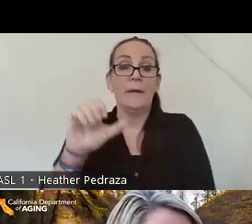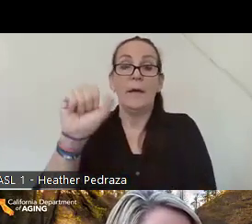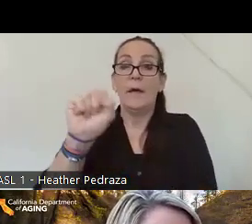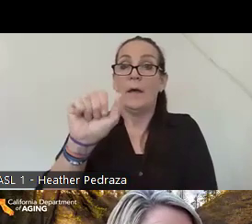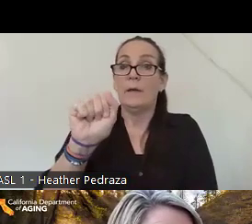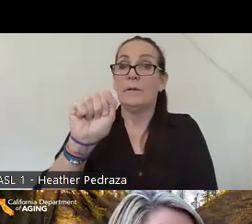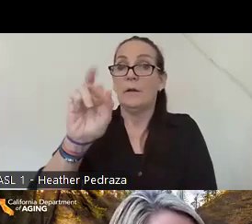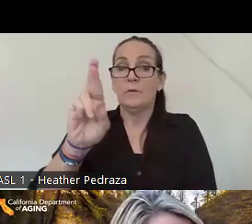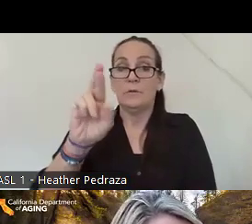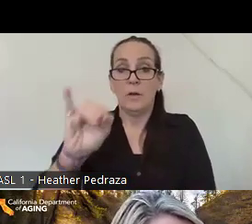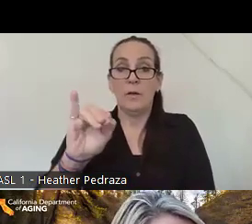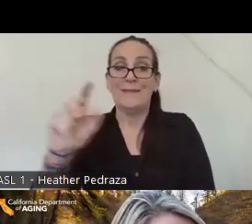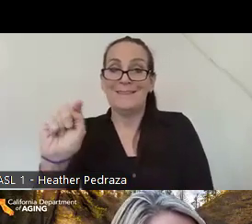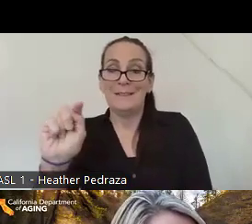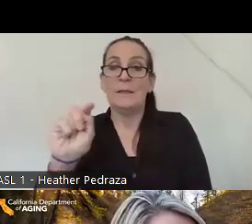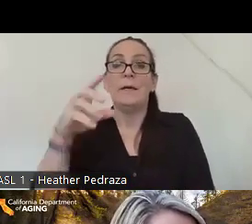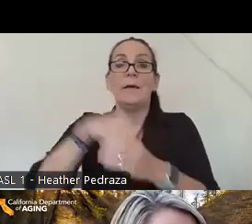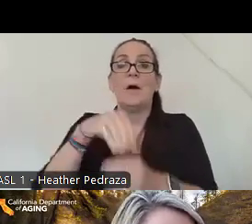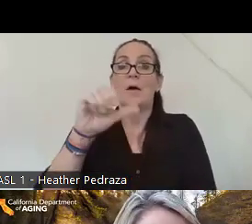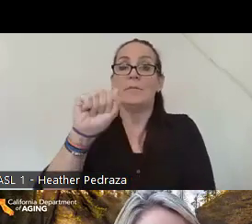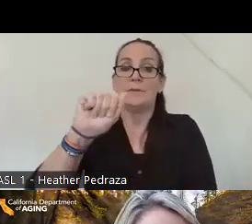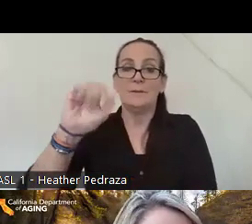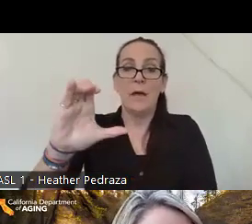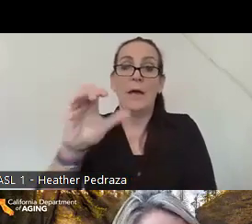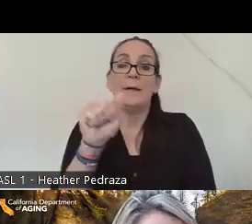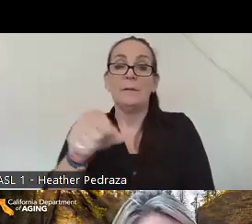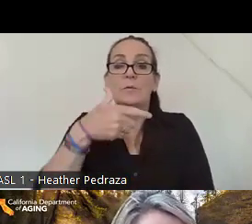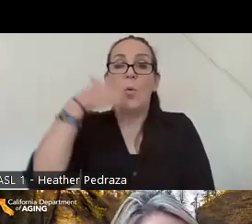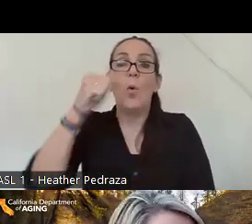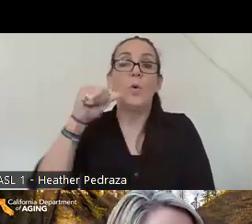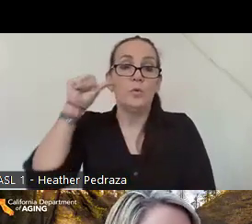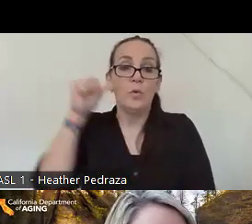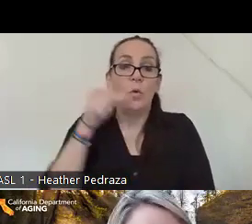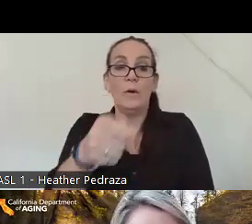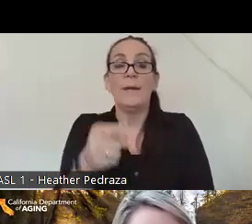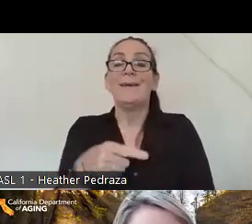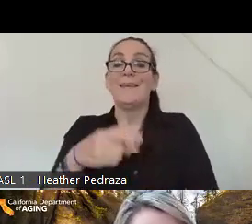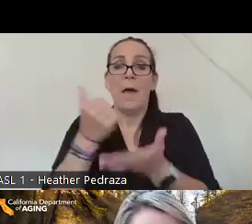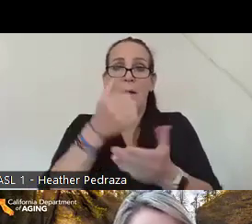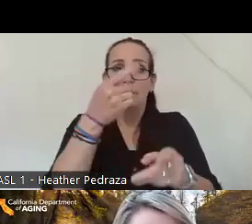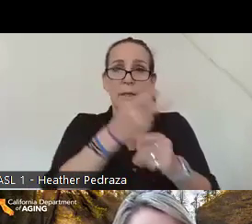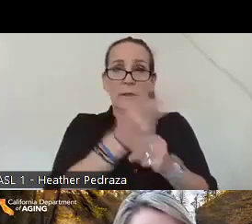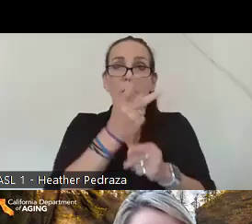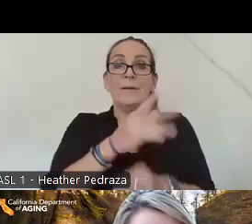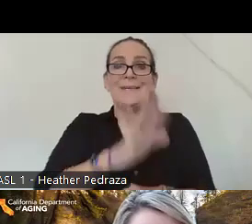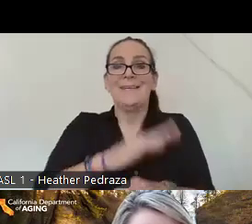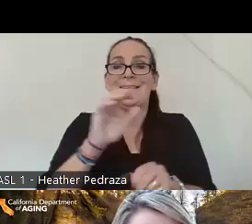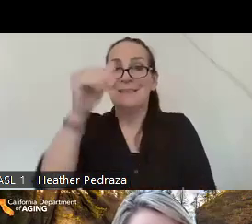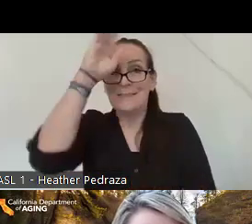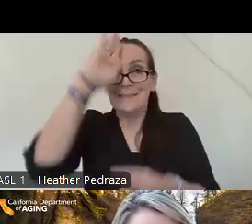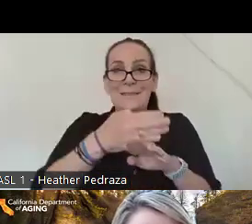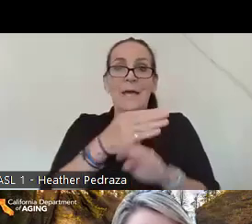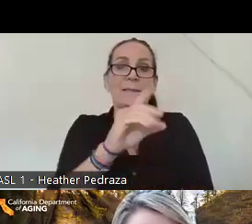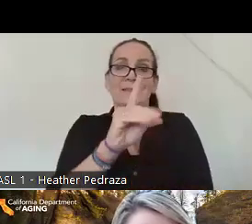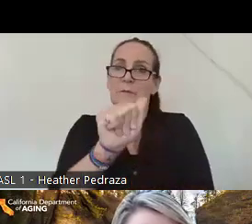older adult and a caregiver conservator to his disabled son for the past 30 years. So he has a lot of